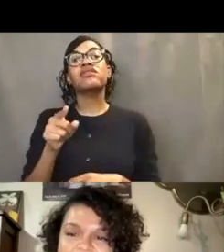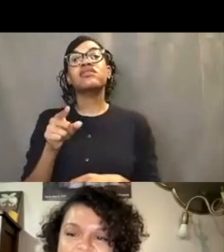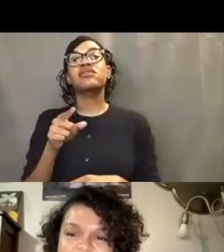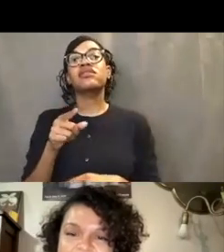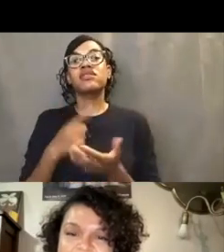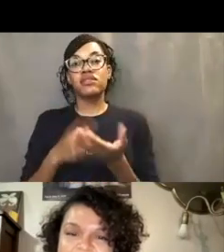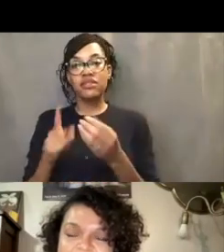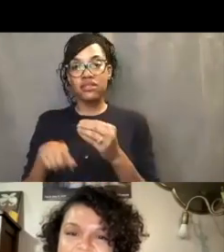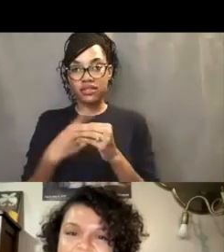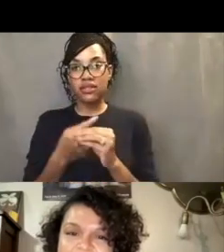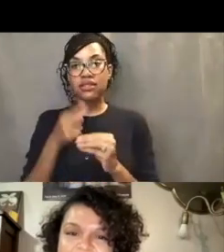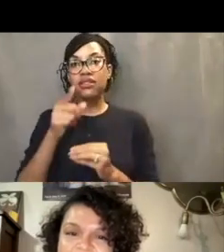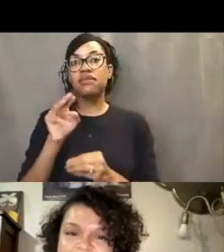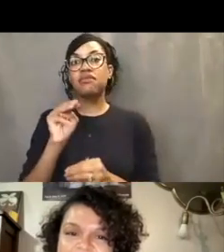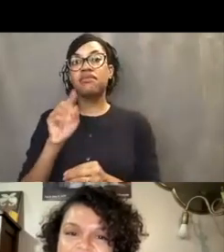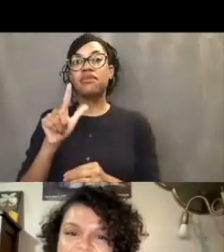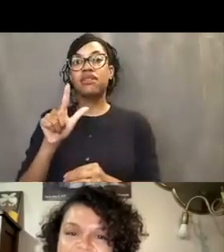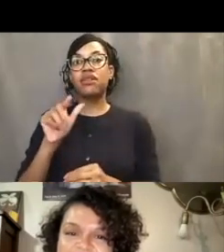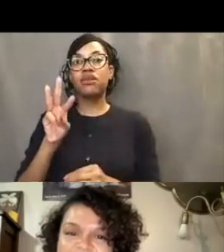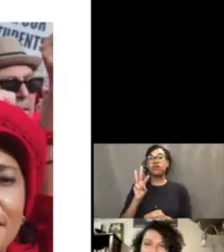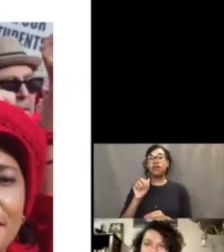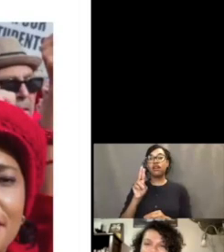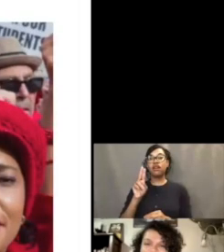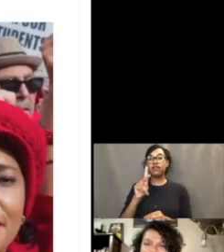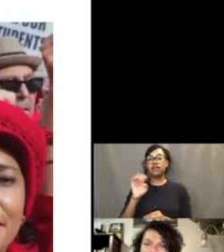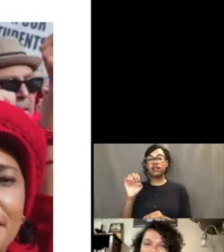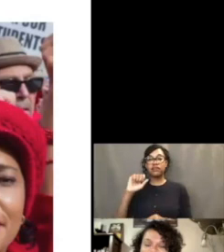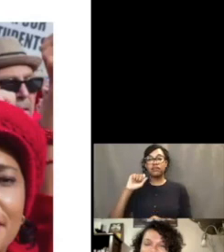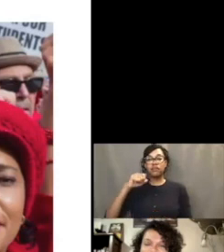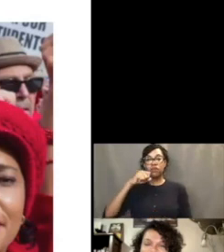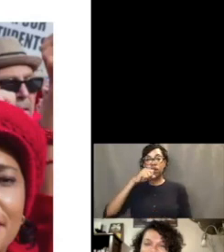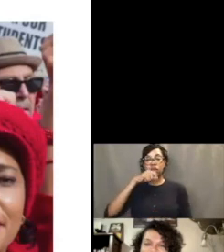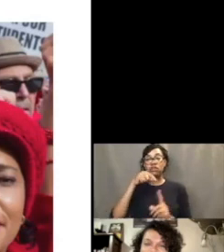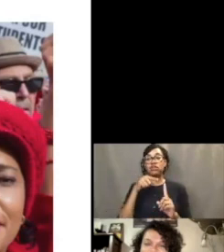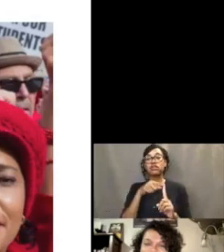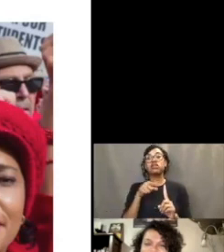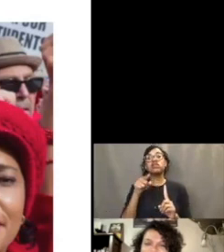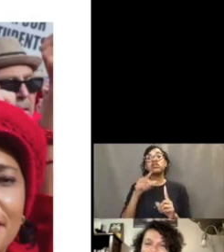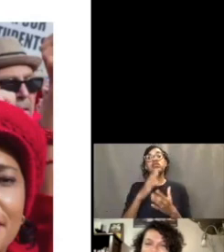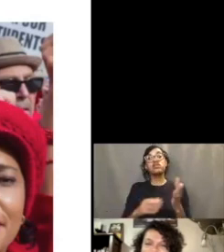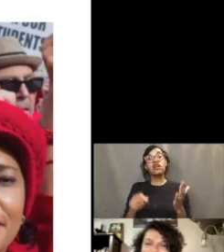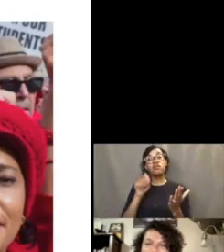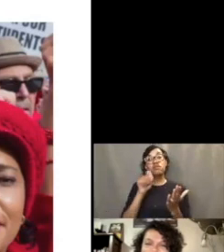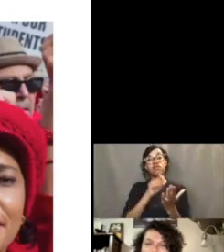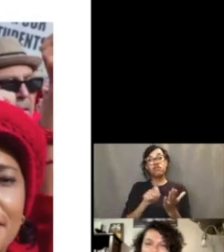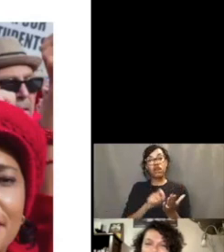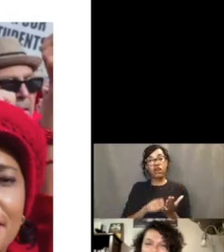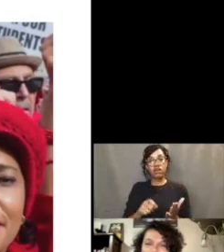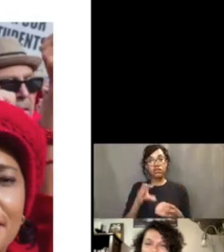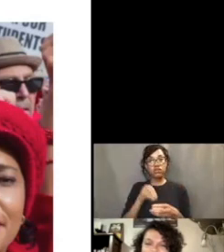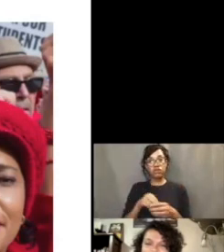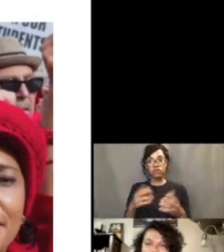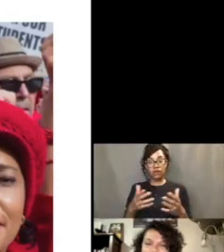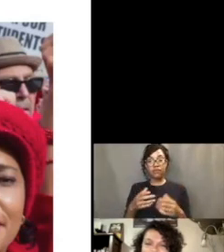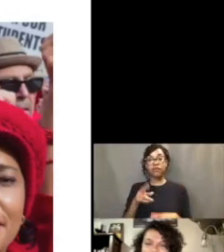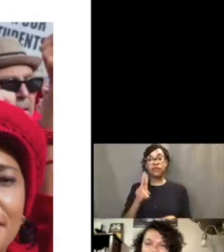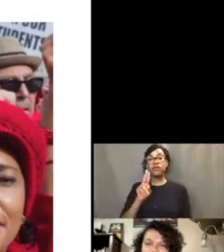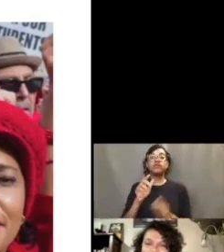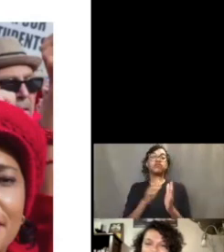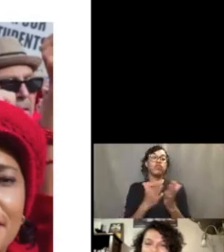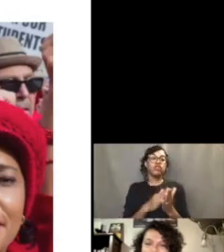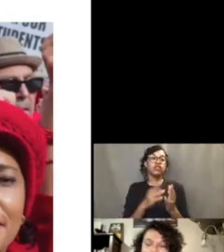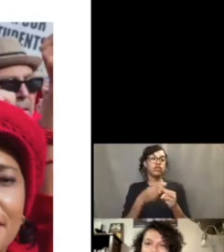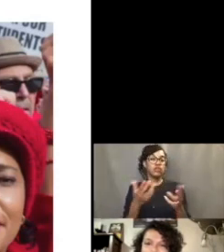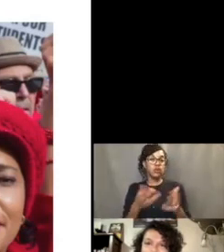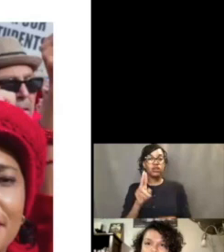Milwaukee and what we do as a union and with our partners. Some of those writings are Unite, Resist, and Win, Organizing Against Public